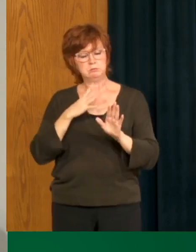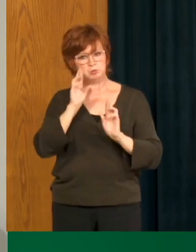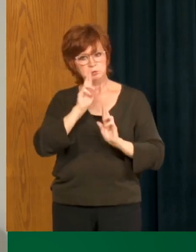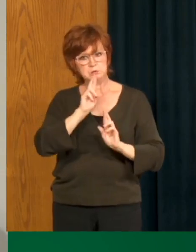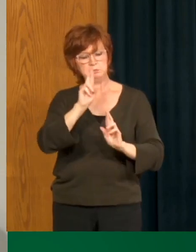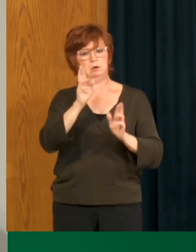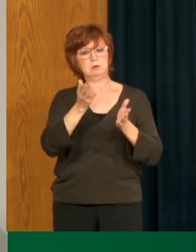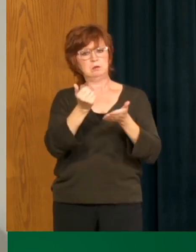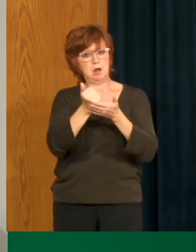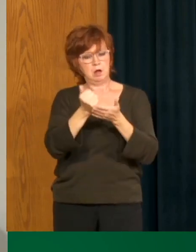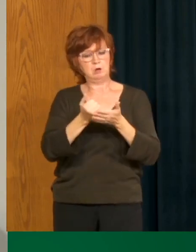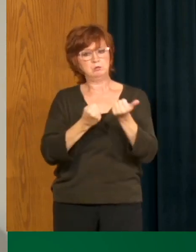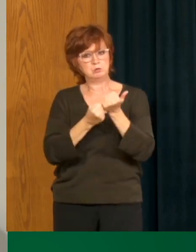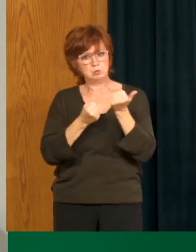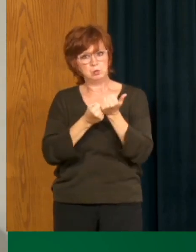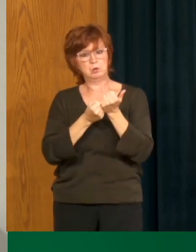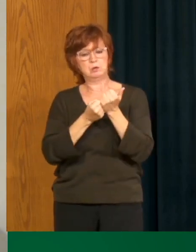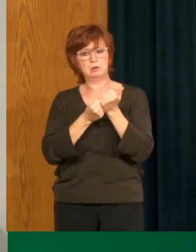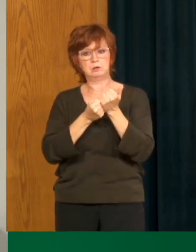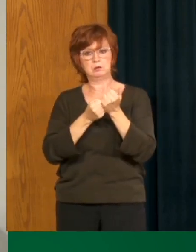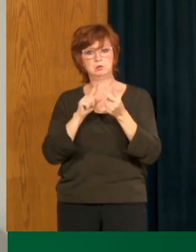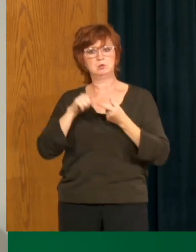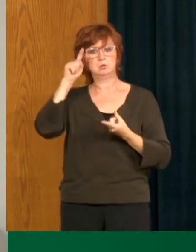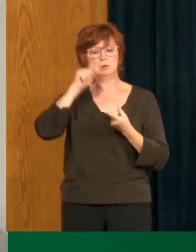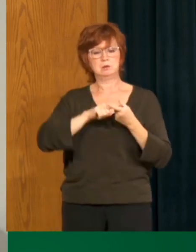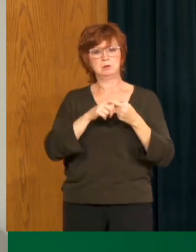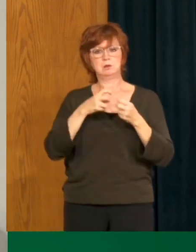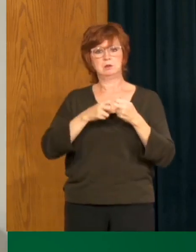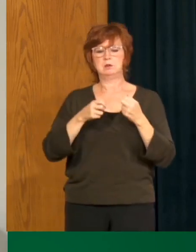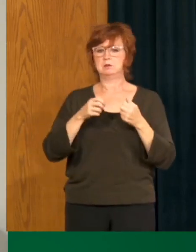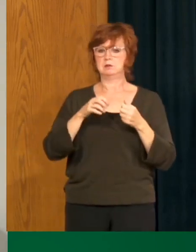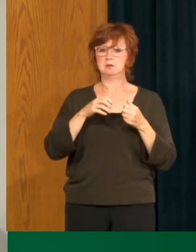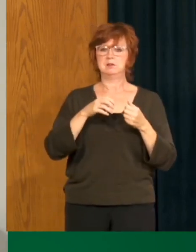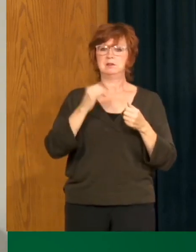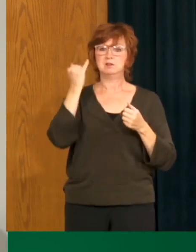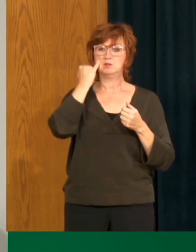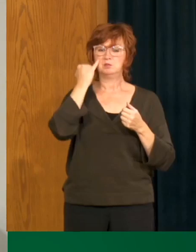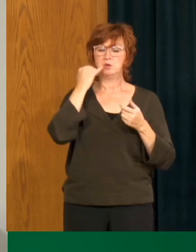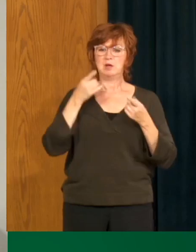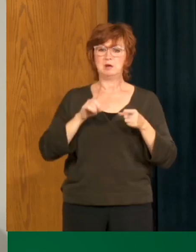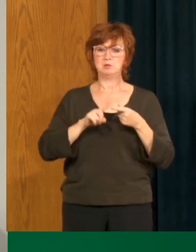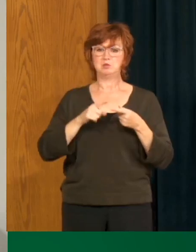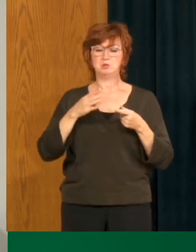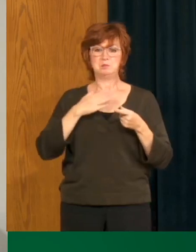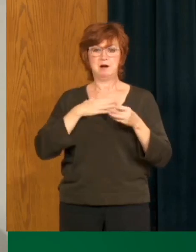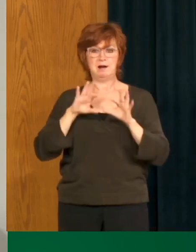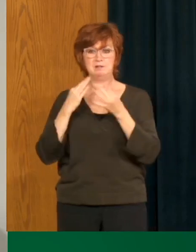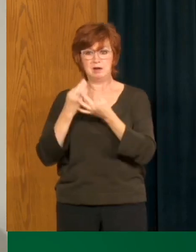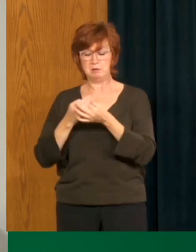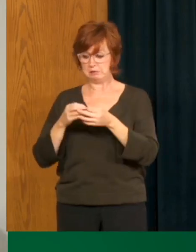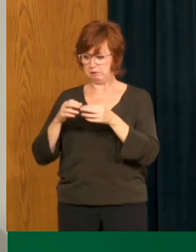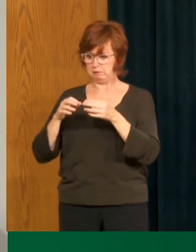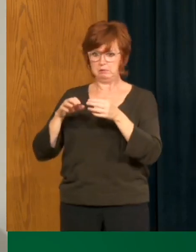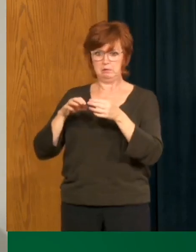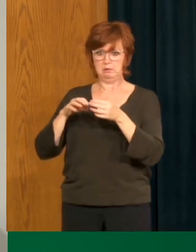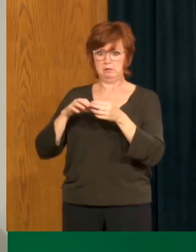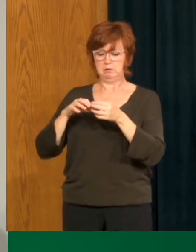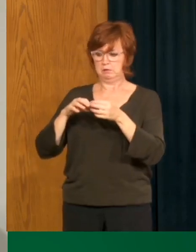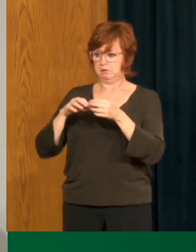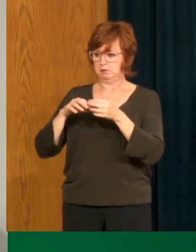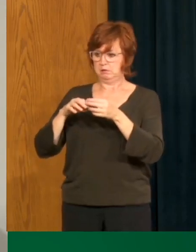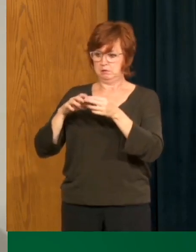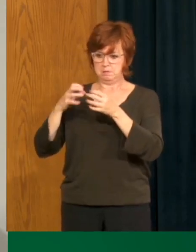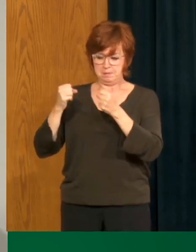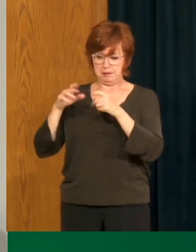them to address their outbreak. It's just like if we had an extended household in our own family and we had